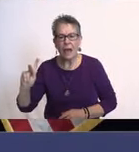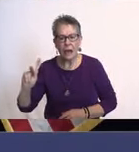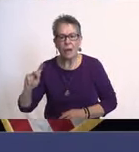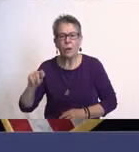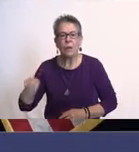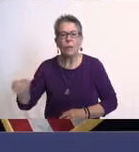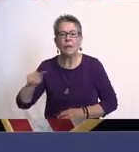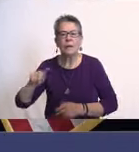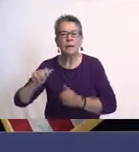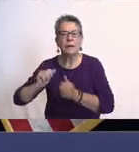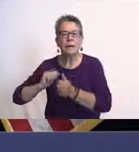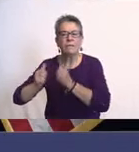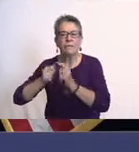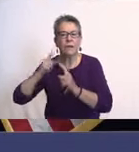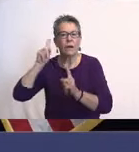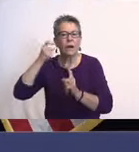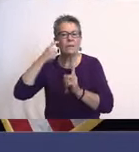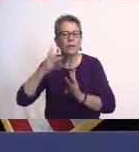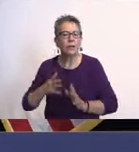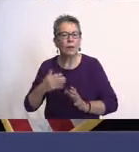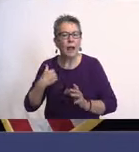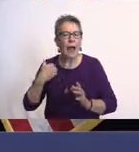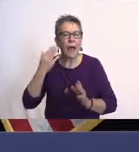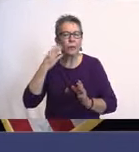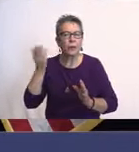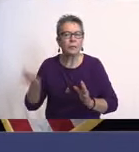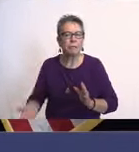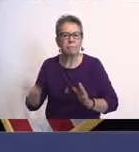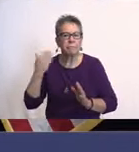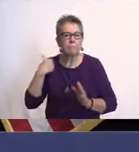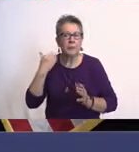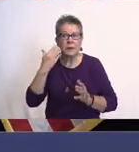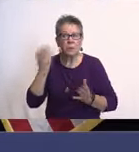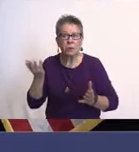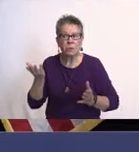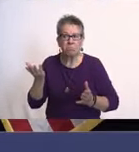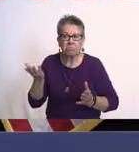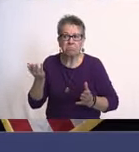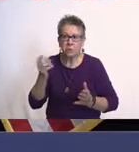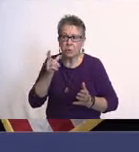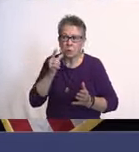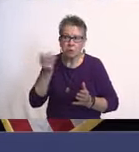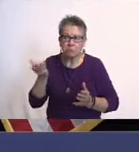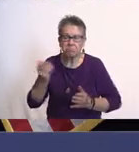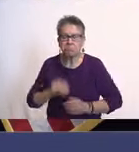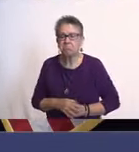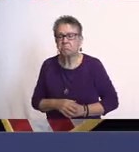don't recall ever having a personal interaction. That's the only place I think it could have happened.